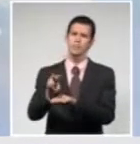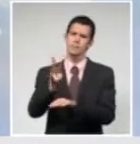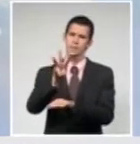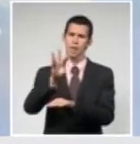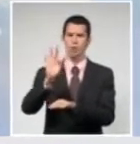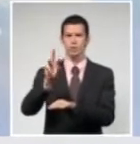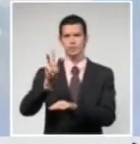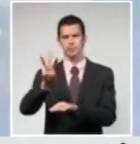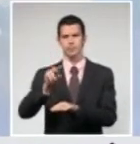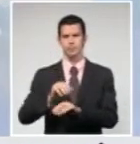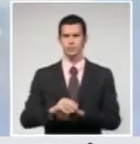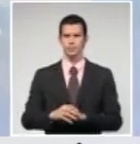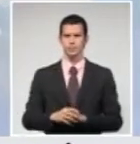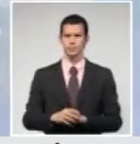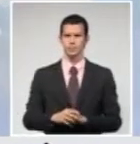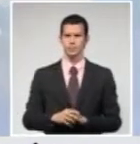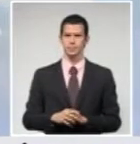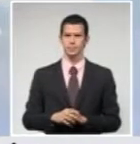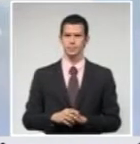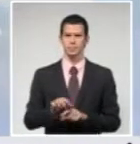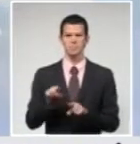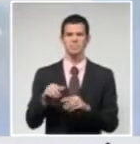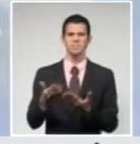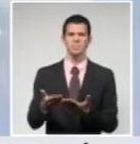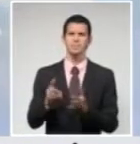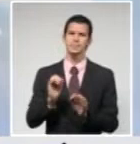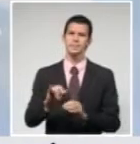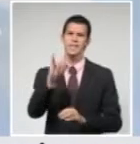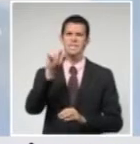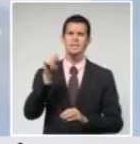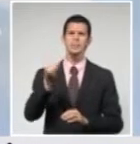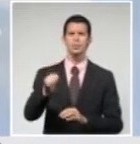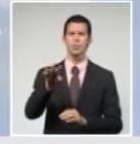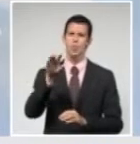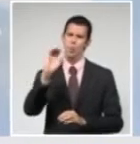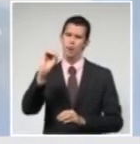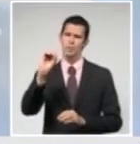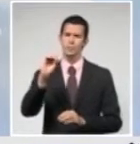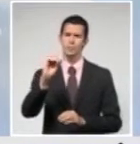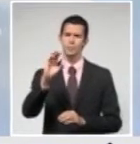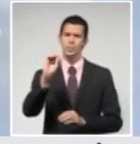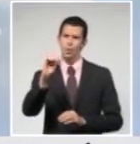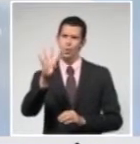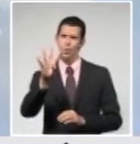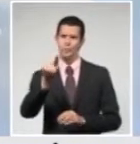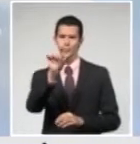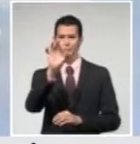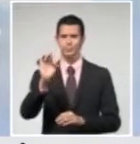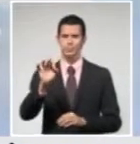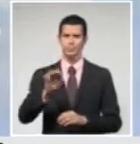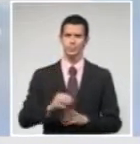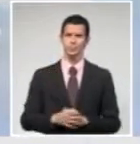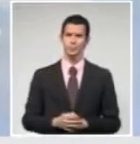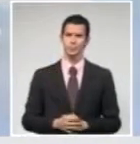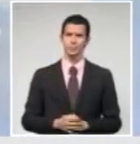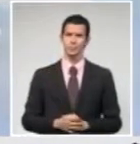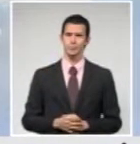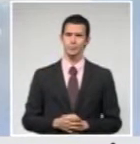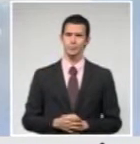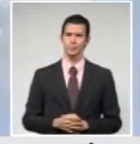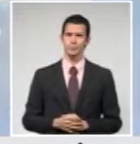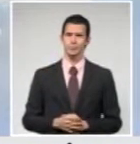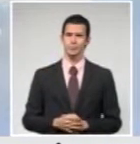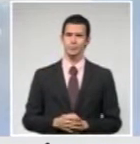383, or 6.4%, are active hospitalized cases. Of